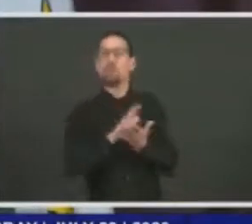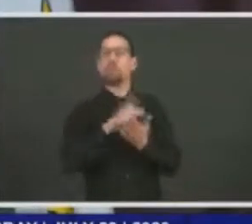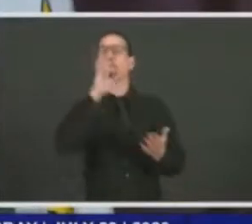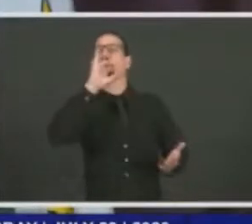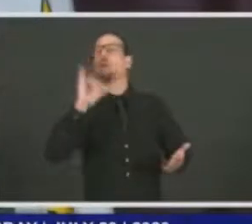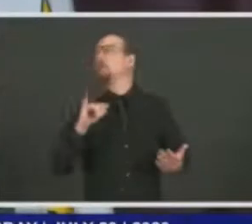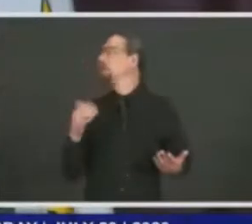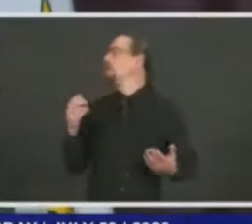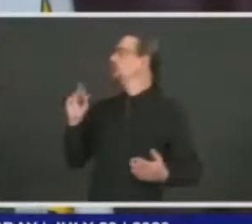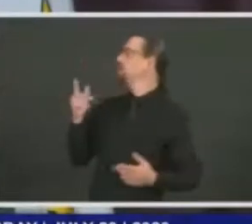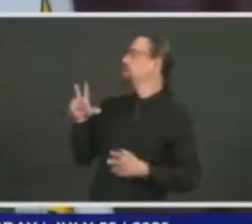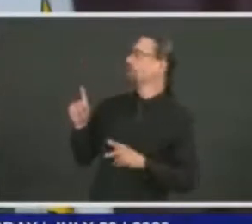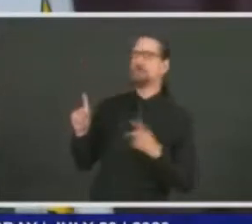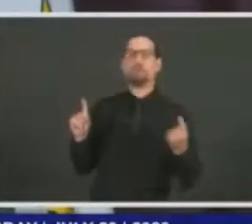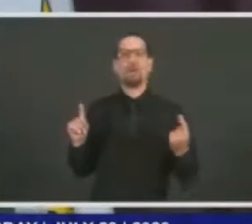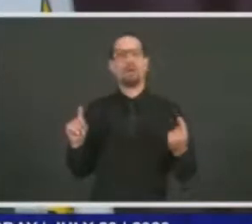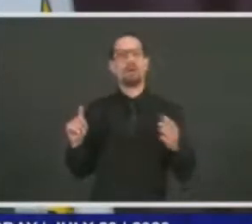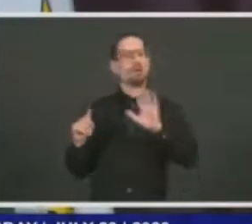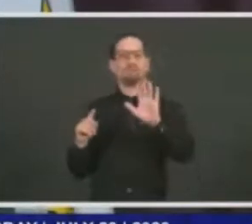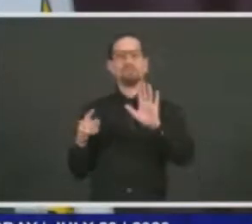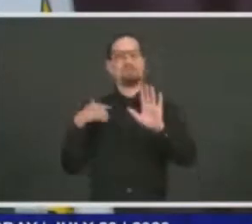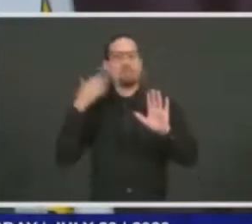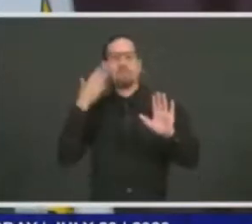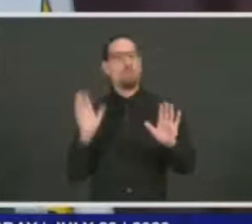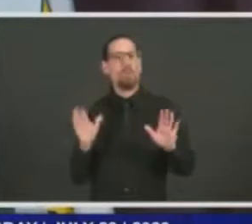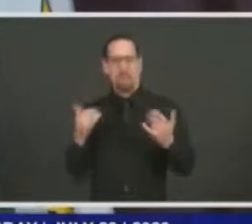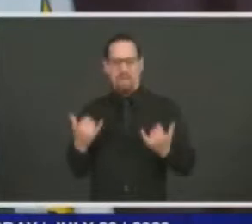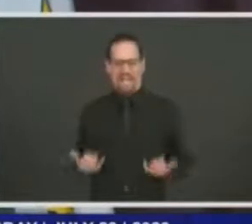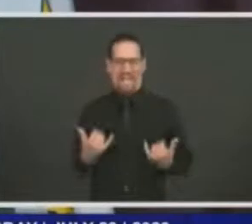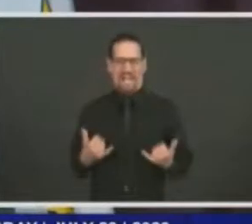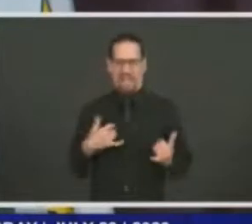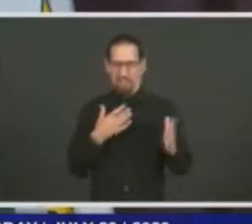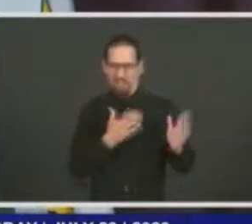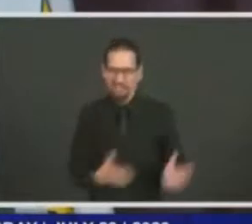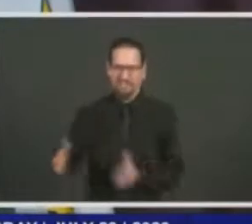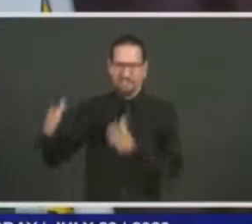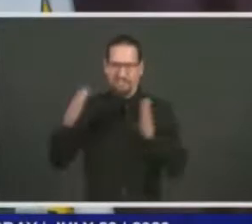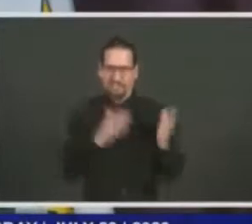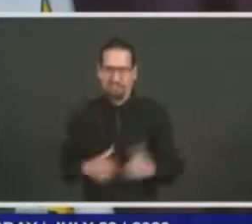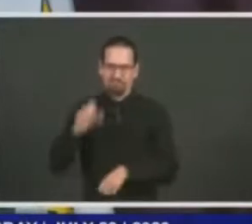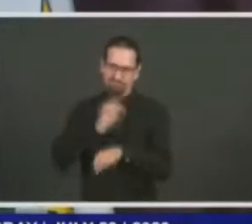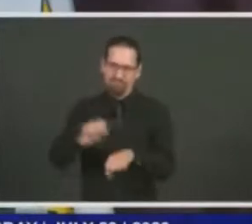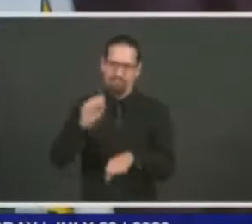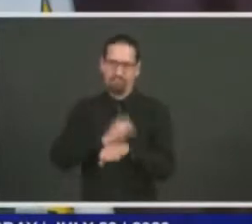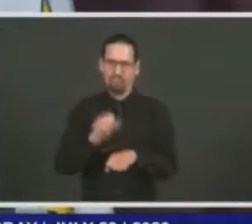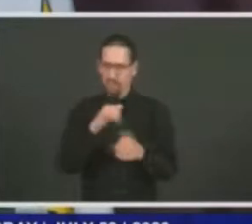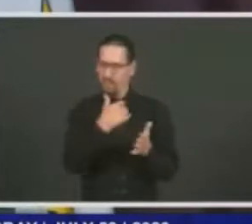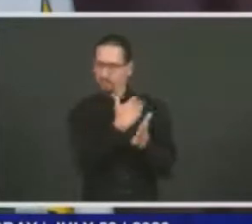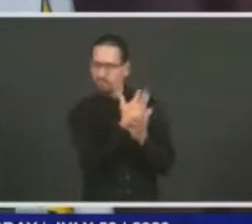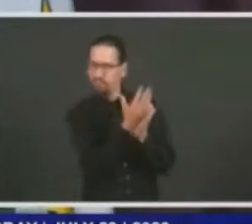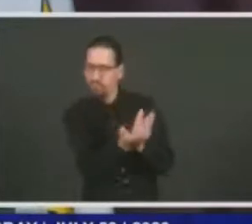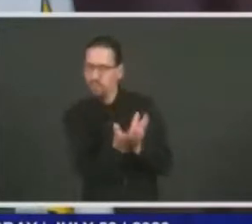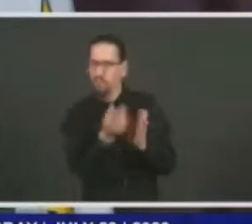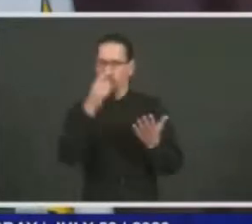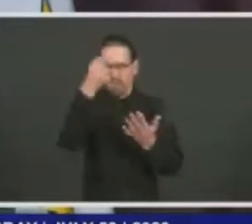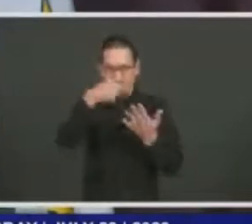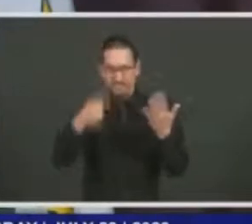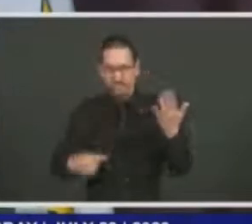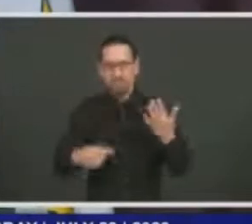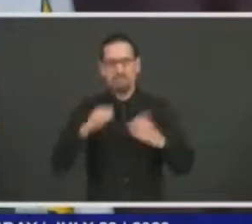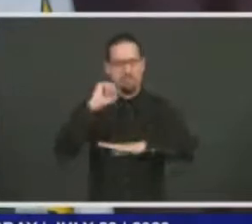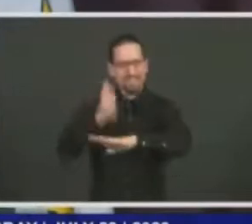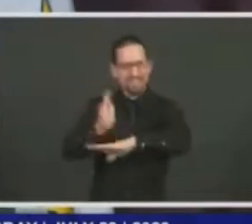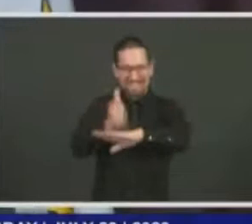16th. Between now and then, we're going to be working very closely with every school district to put all